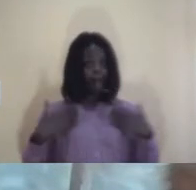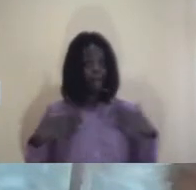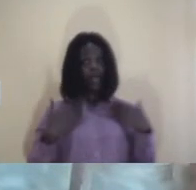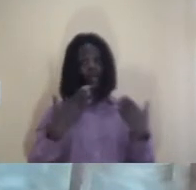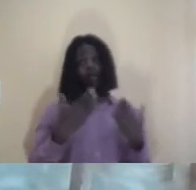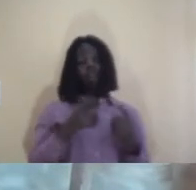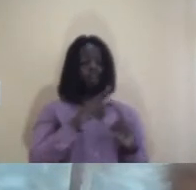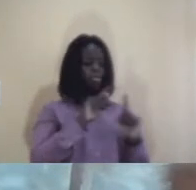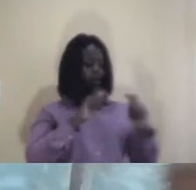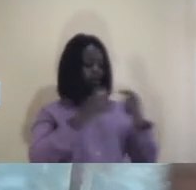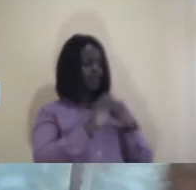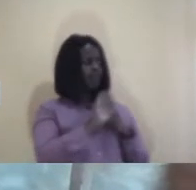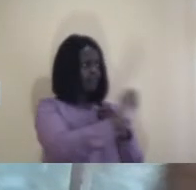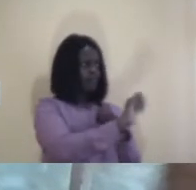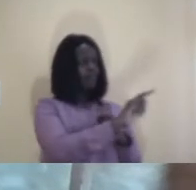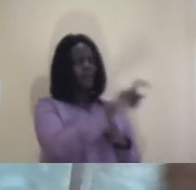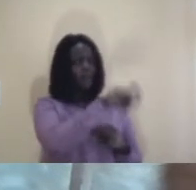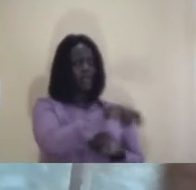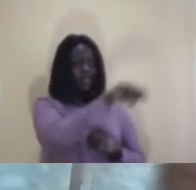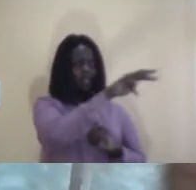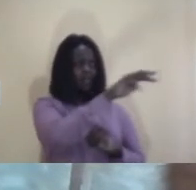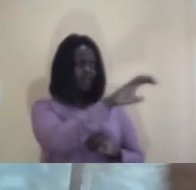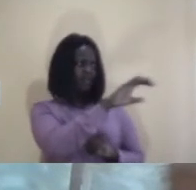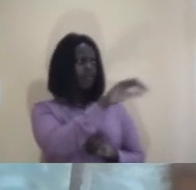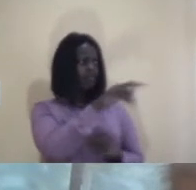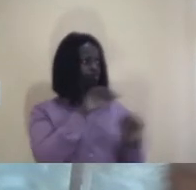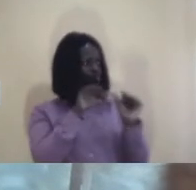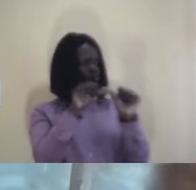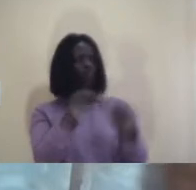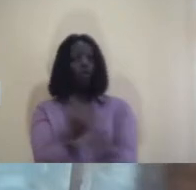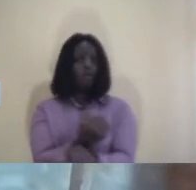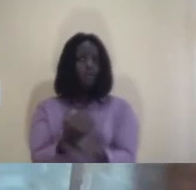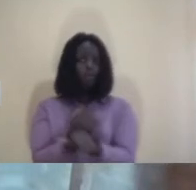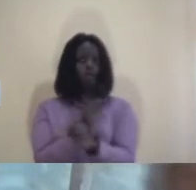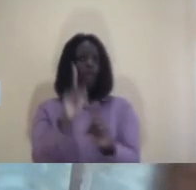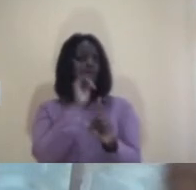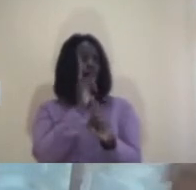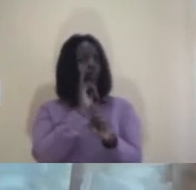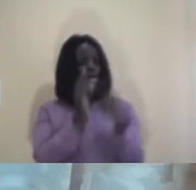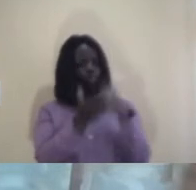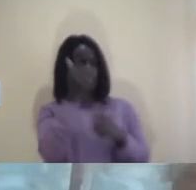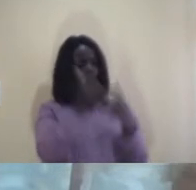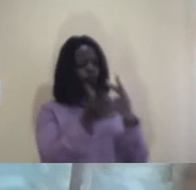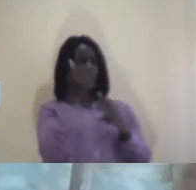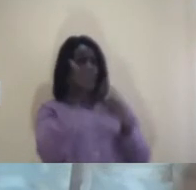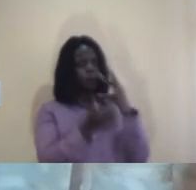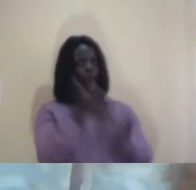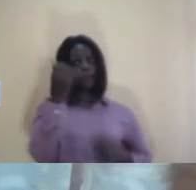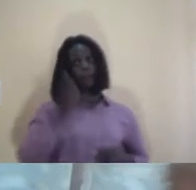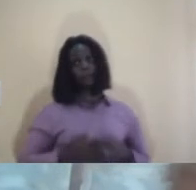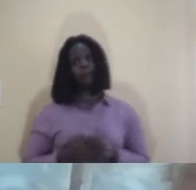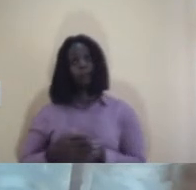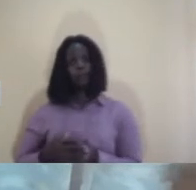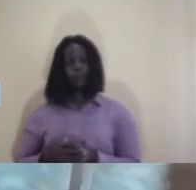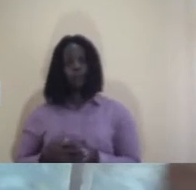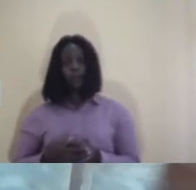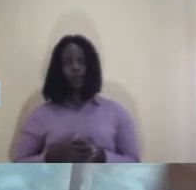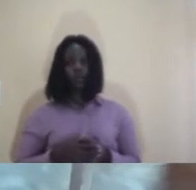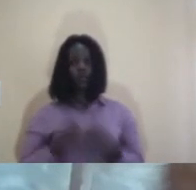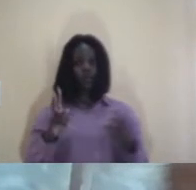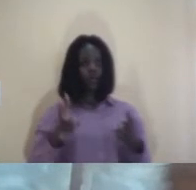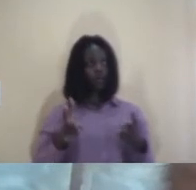sithole nethimba lakhe bayaqhubha yize kunjalo siyayibona imphumela. In an effort to ensure that there is